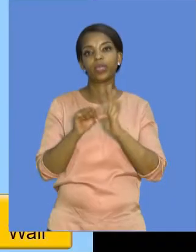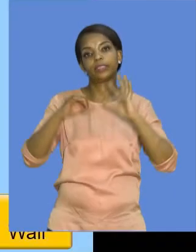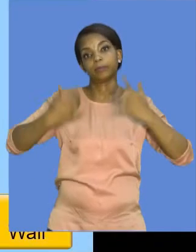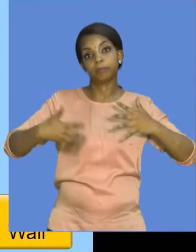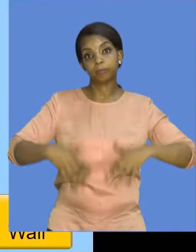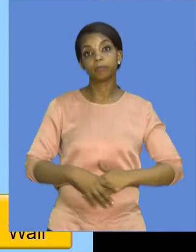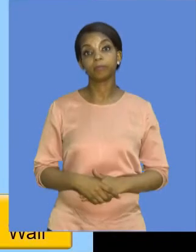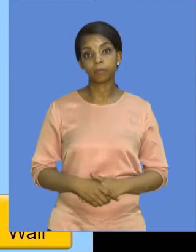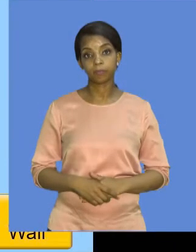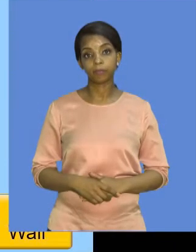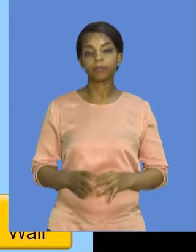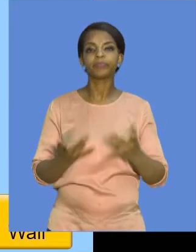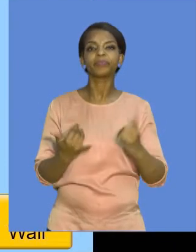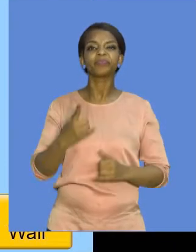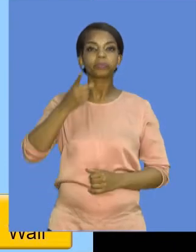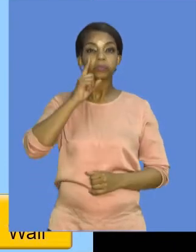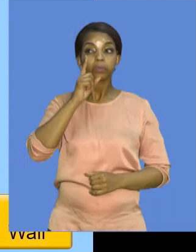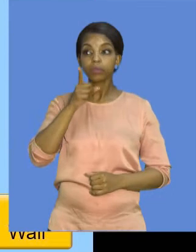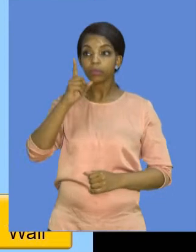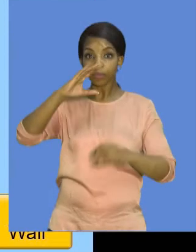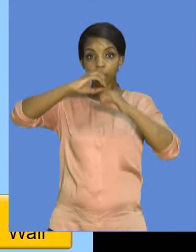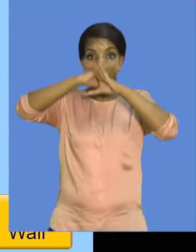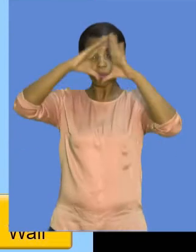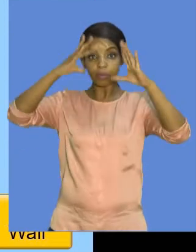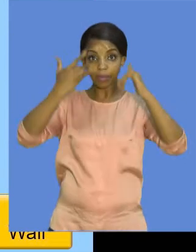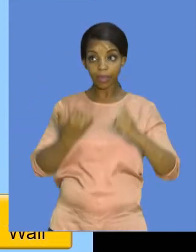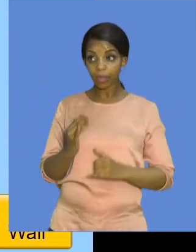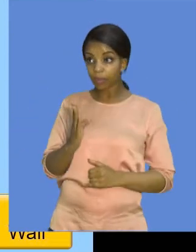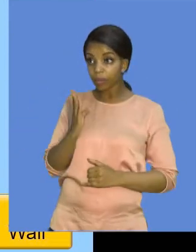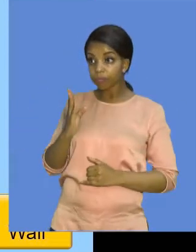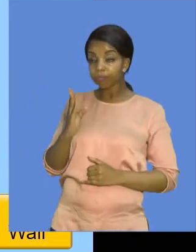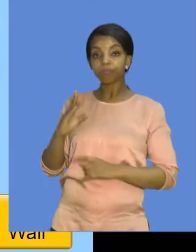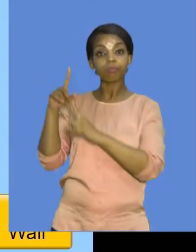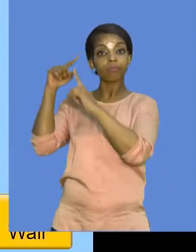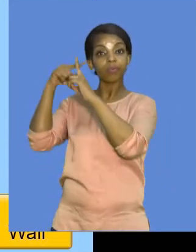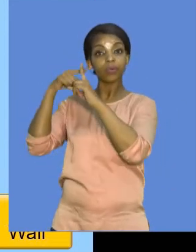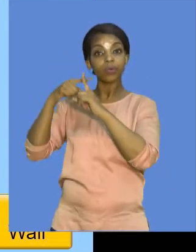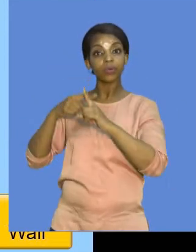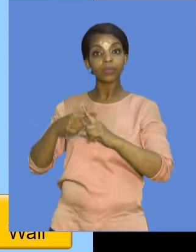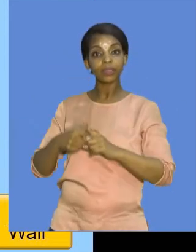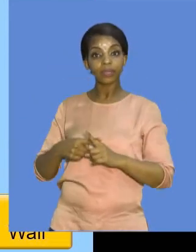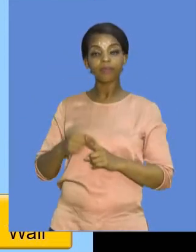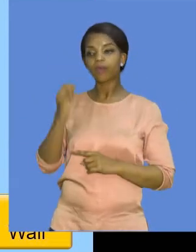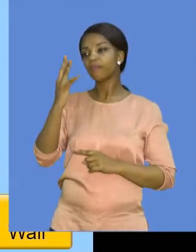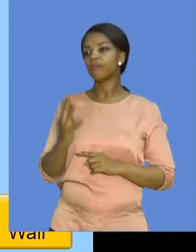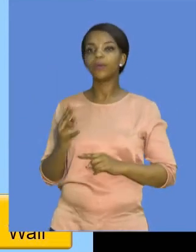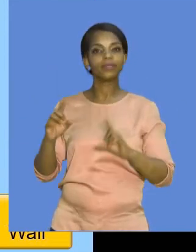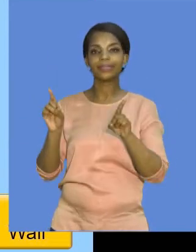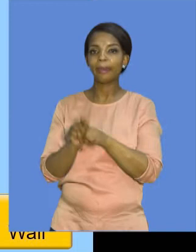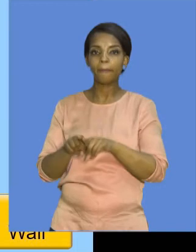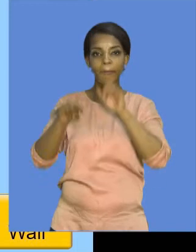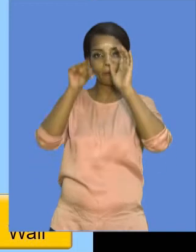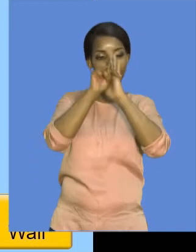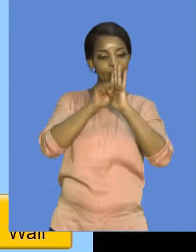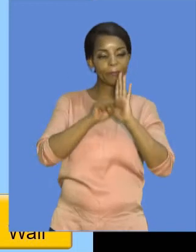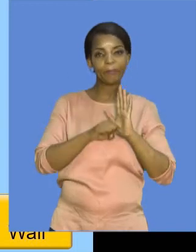if you look at the balloon in itself, the number of positive charges in this simulation of the balloon, it is the same as that